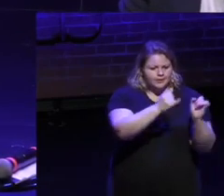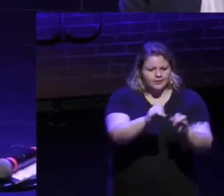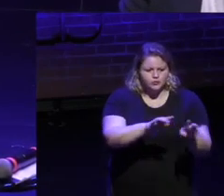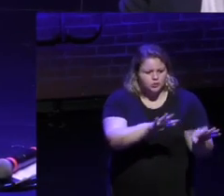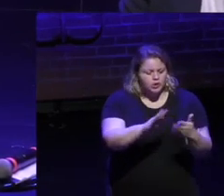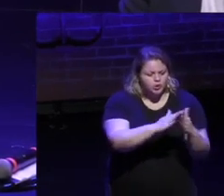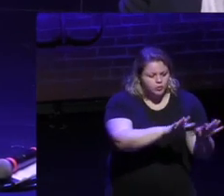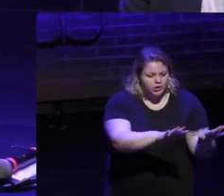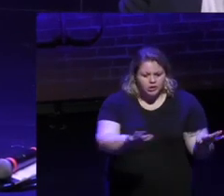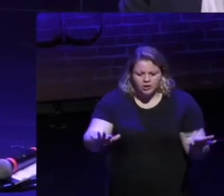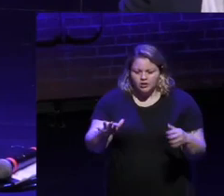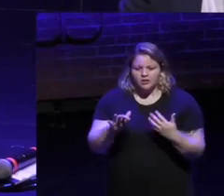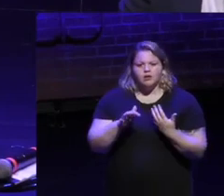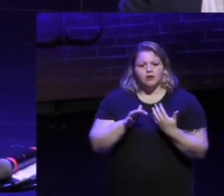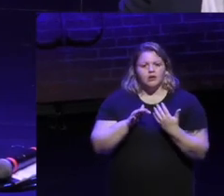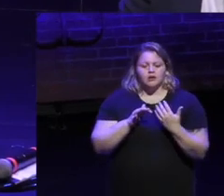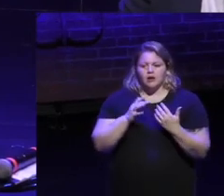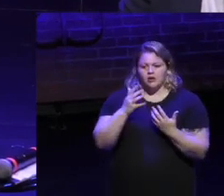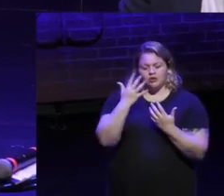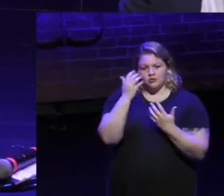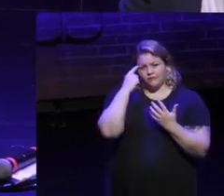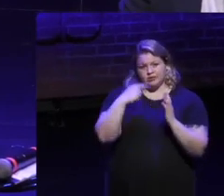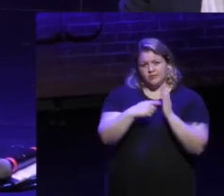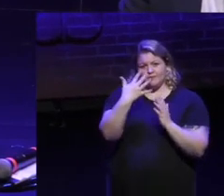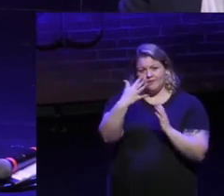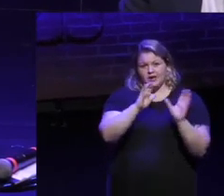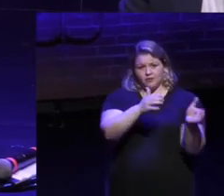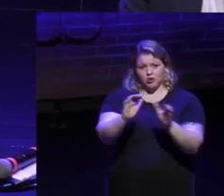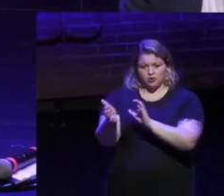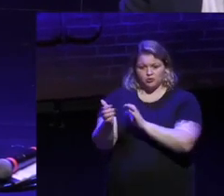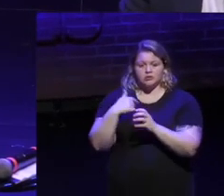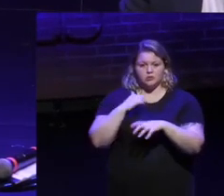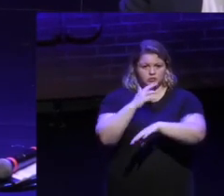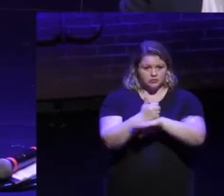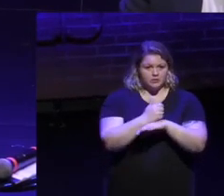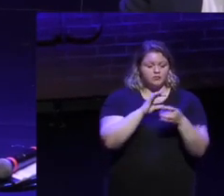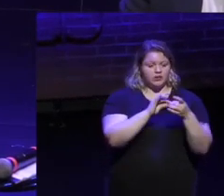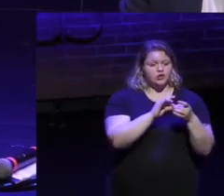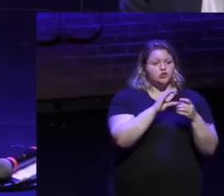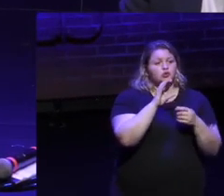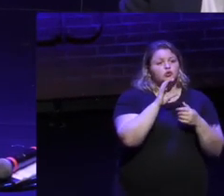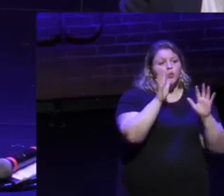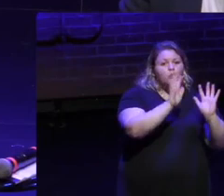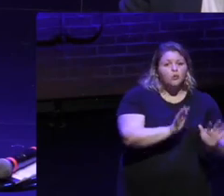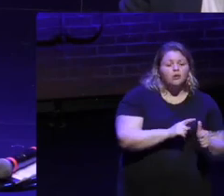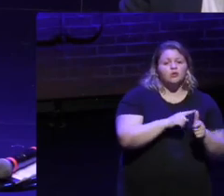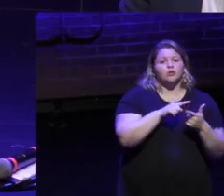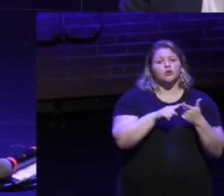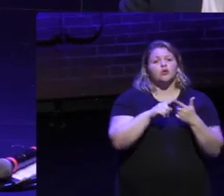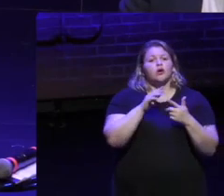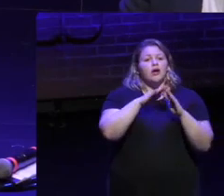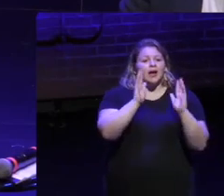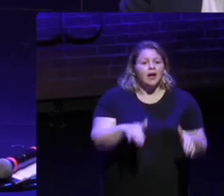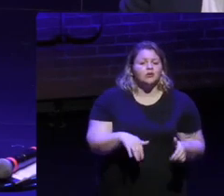getting at root causes. There are 5 working groups that I want to create that I think I've already mentioned around climate and housing, mental health, childcare,